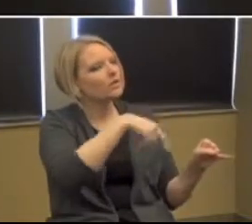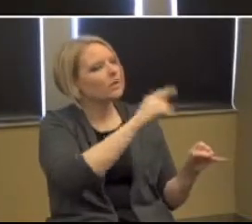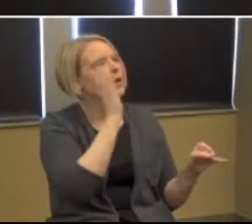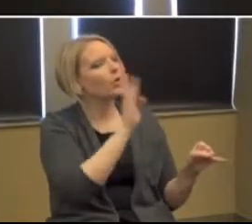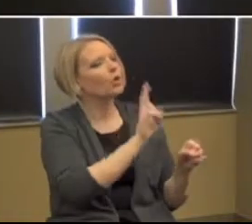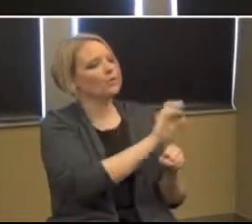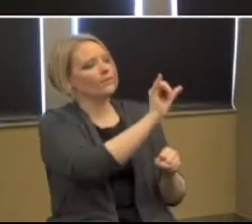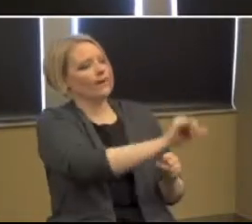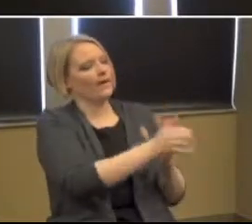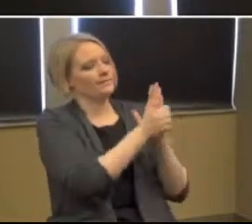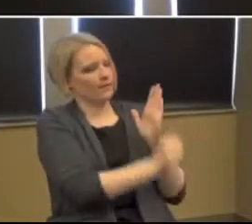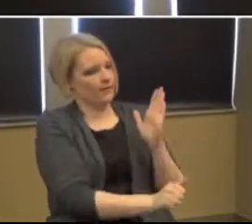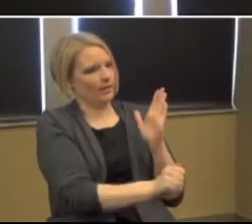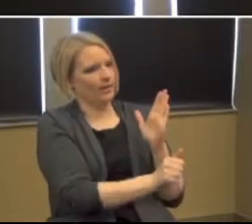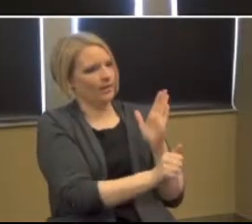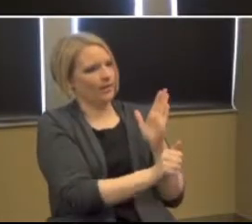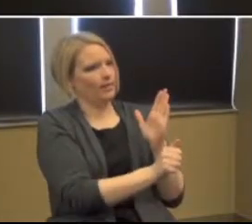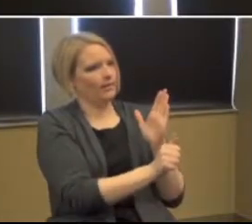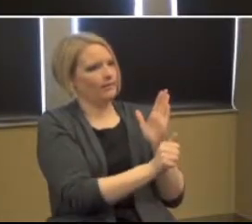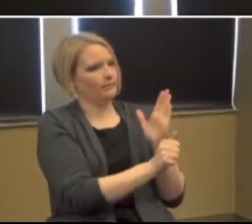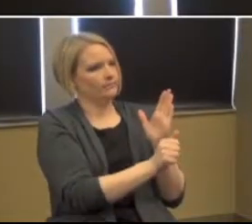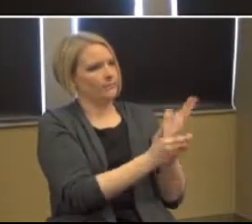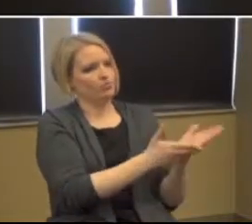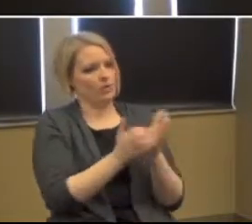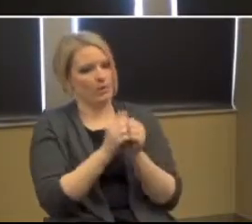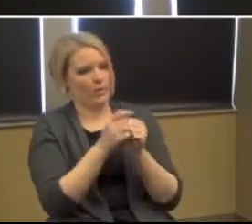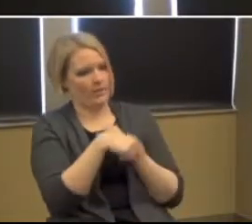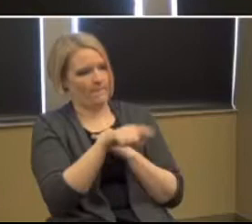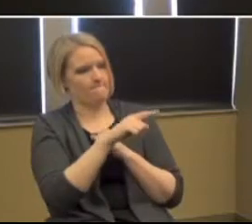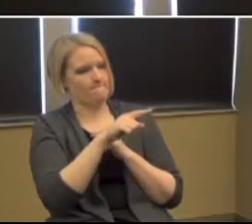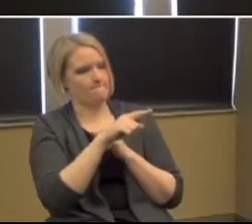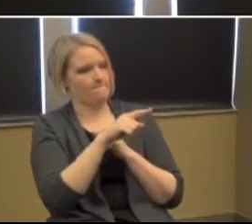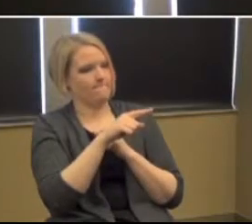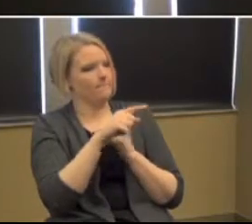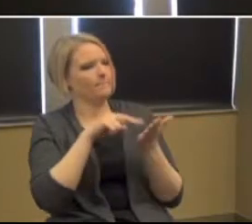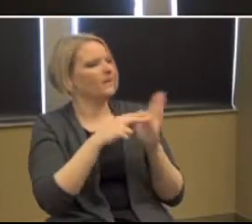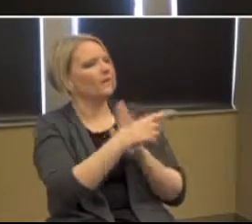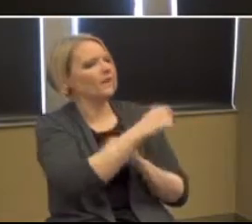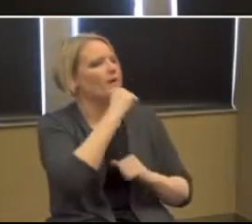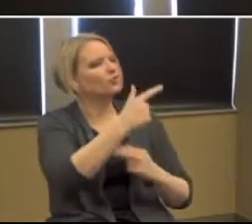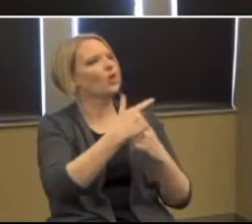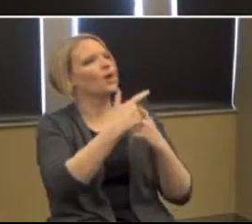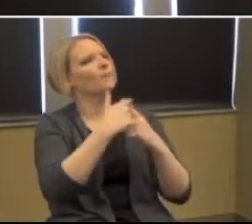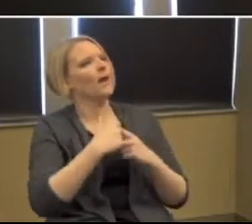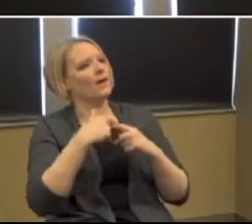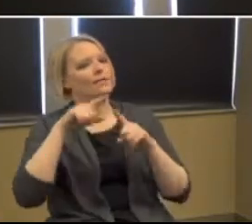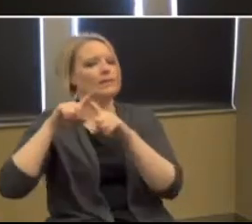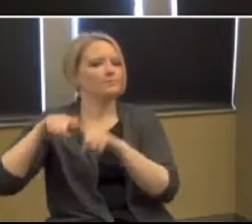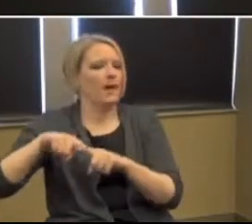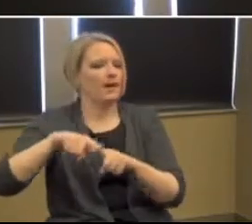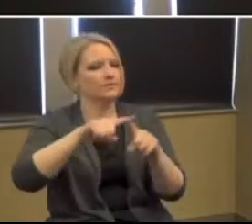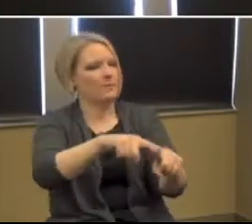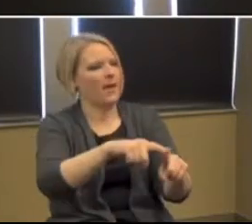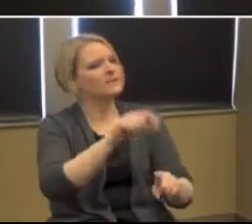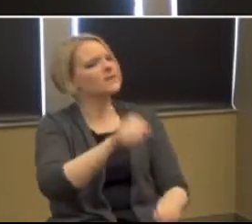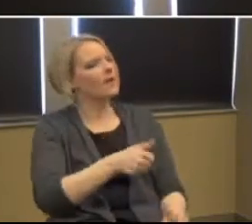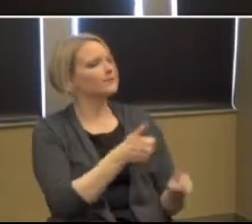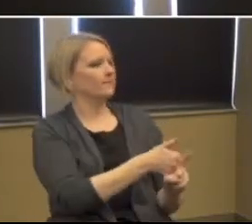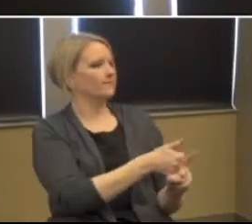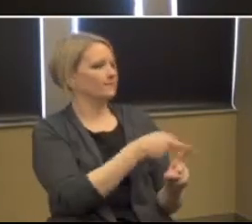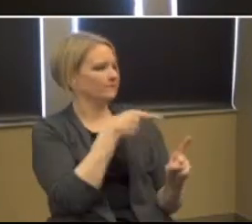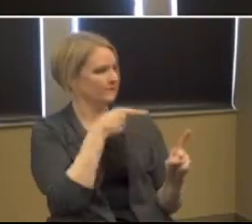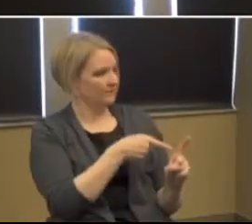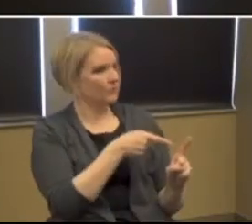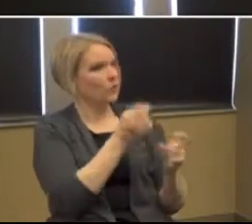take with them, so that they don't have to be reliant upon another person to get them through that task. And so independence